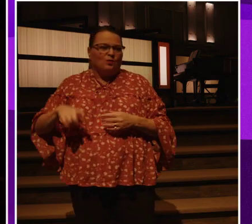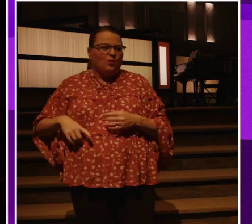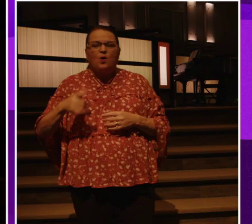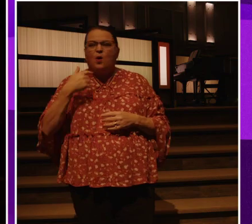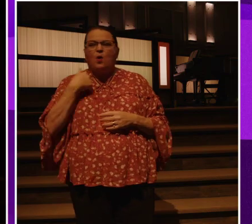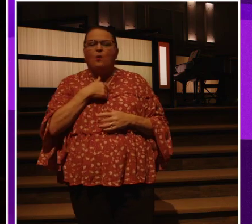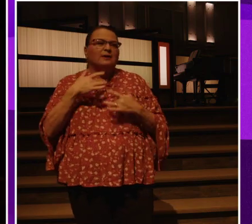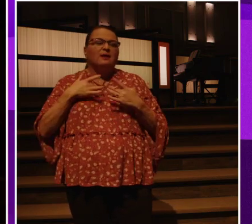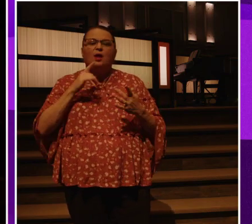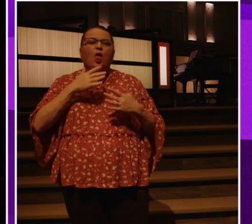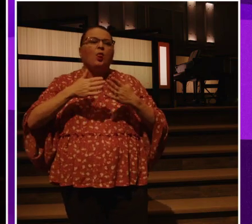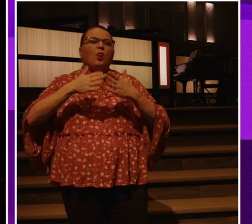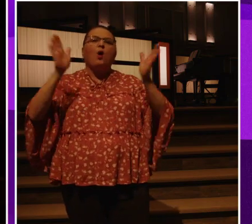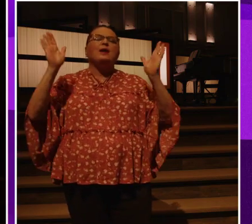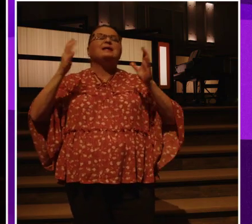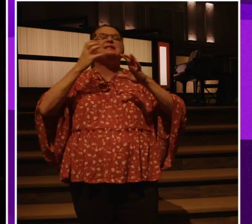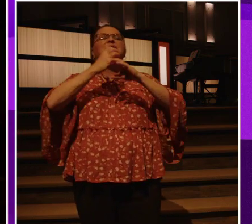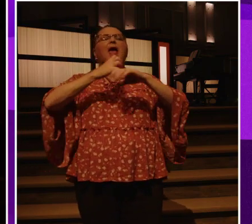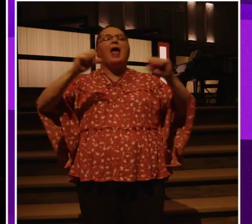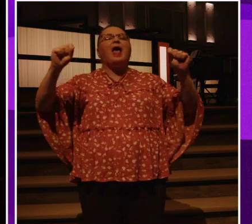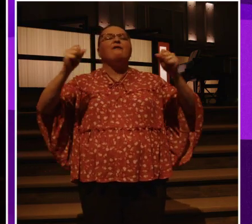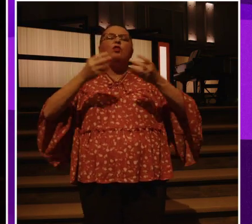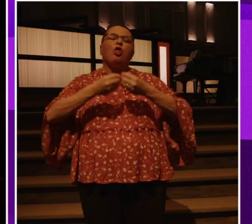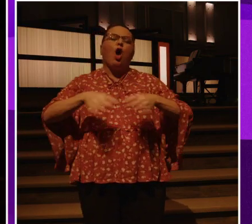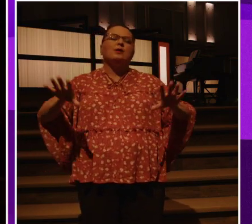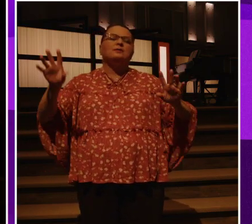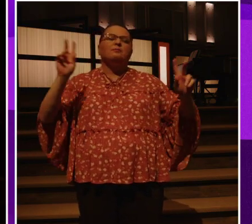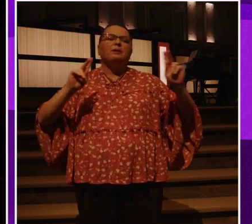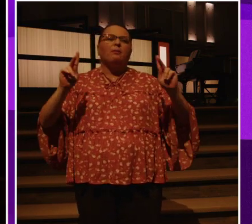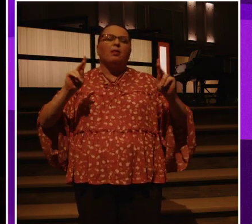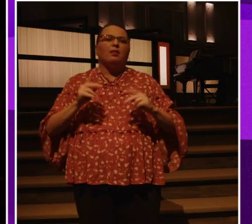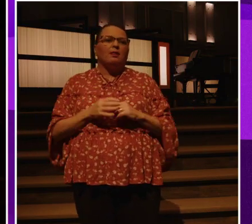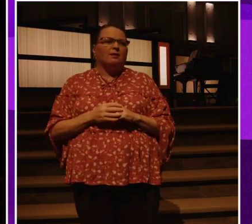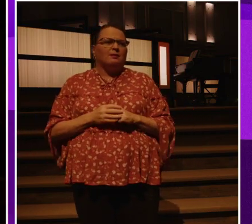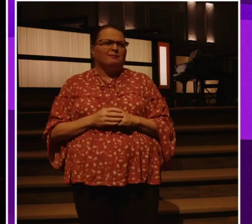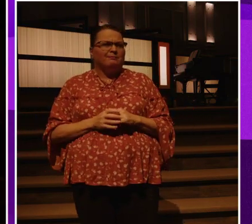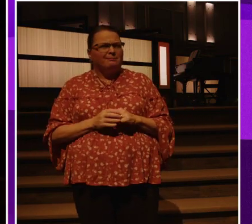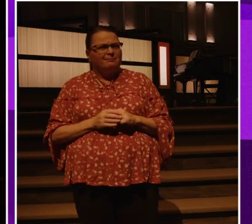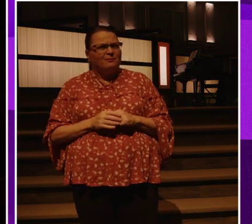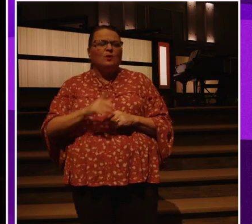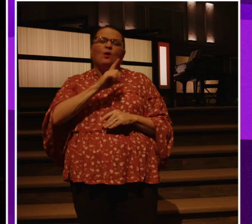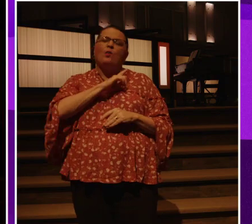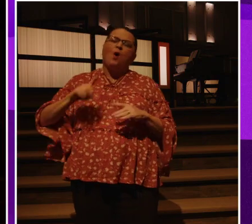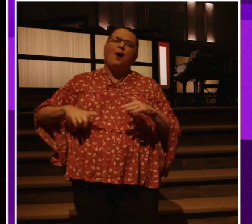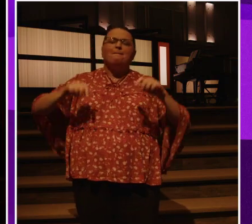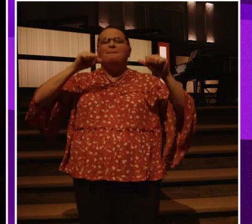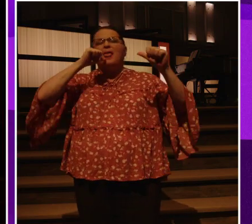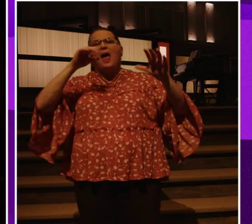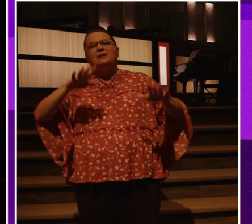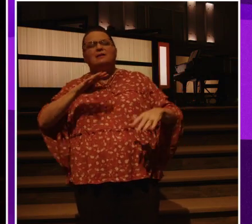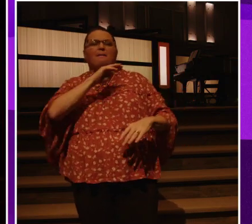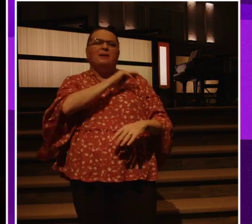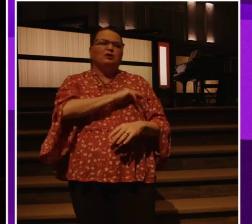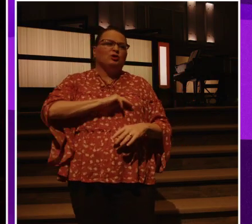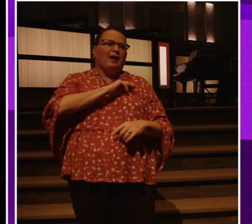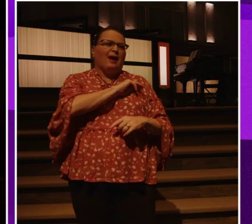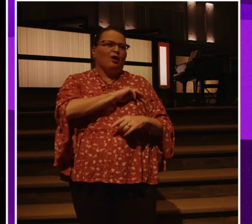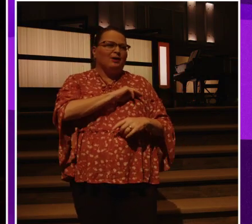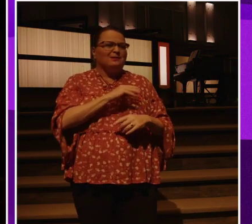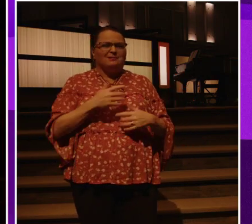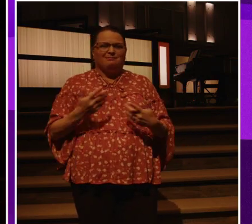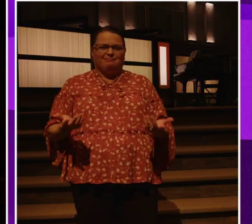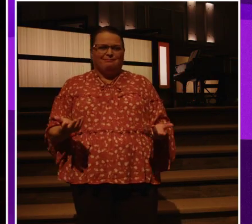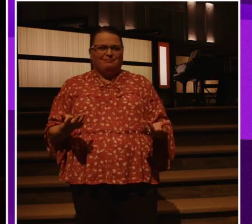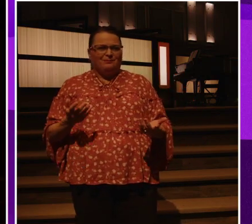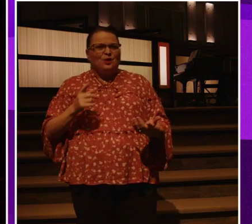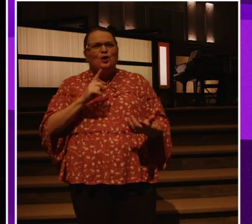prone to pray, Lord, save the lost. Lord, bless the missionaries. Surely you